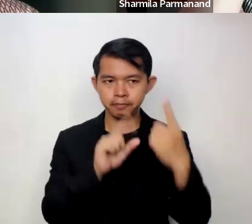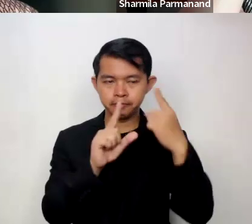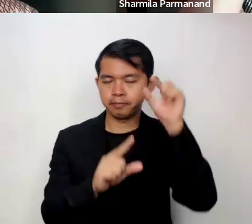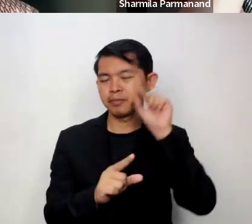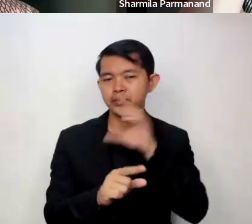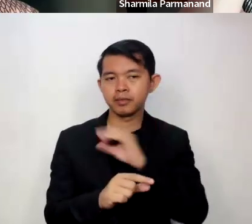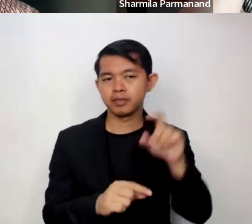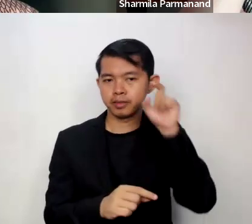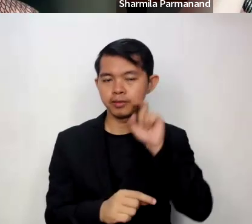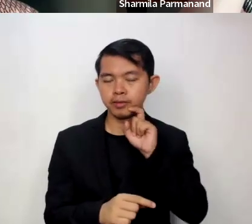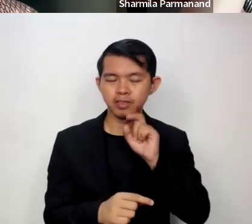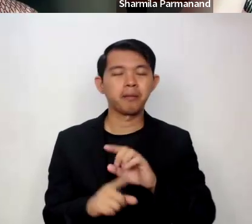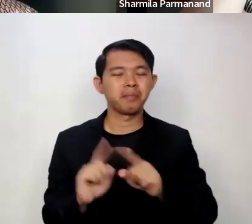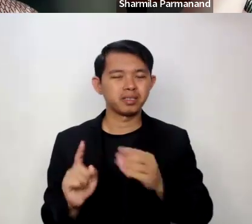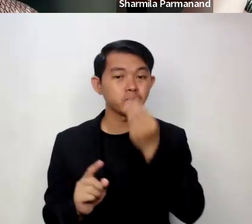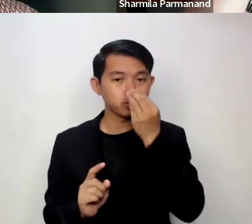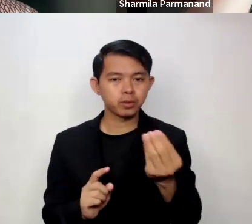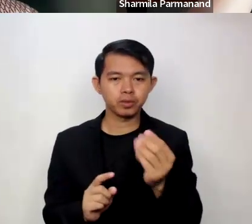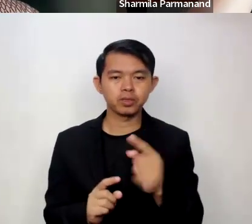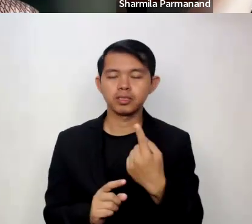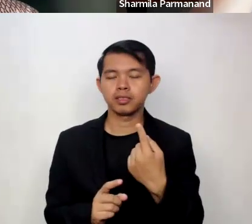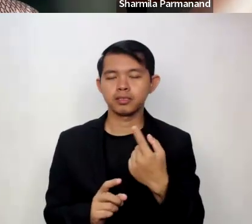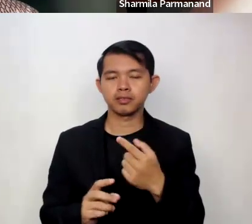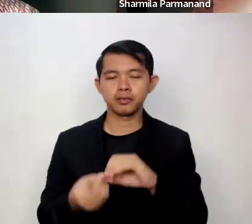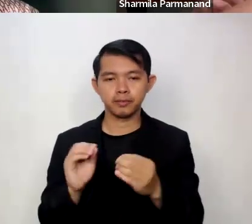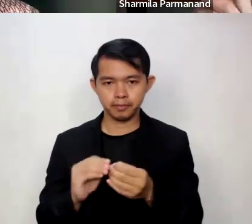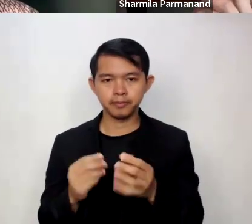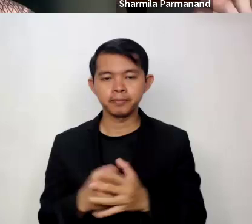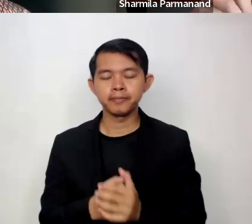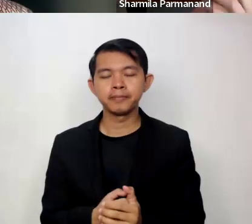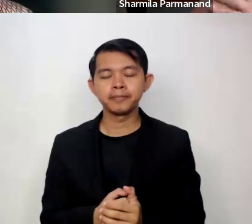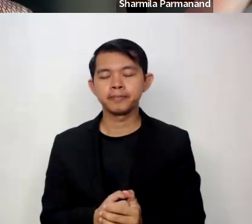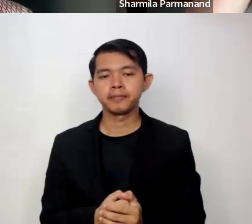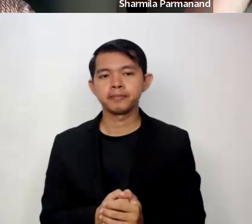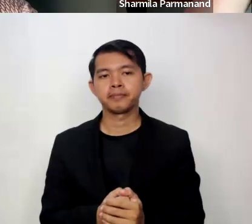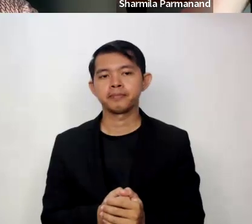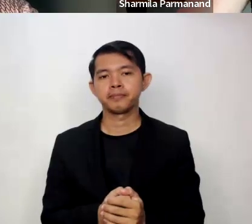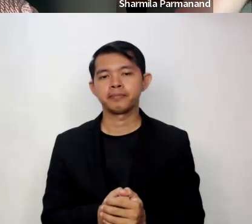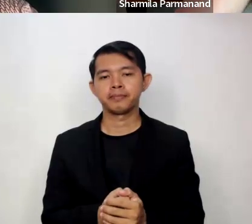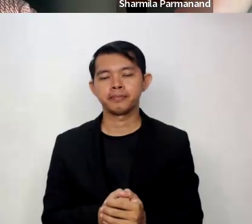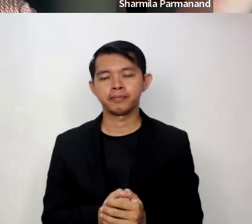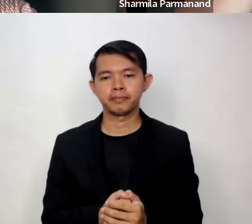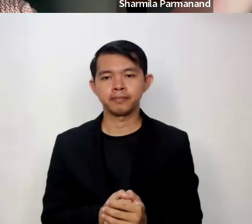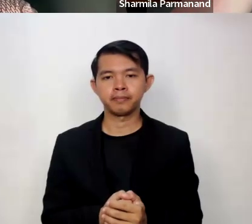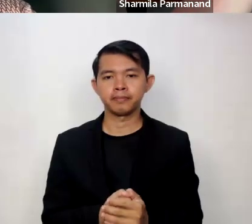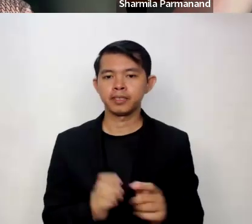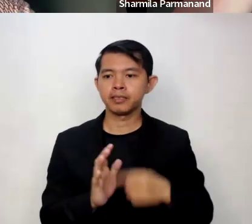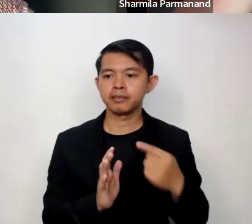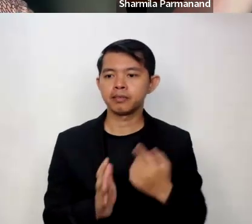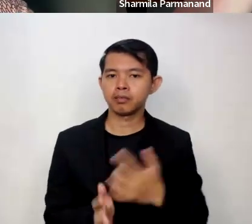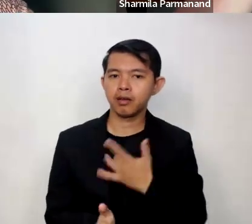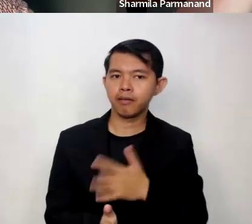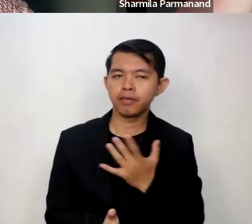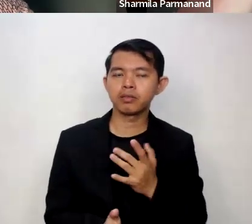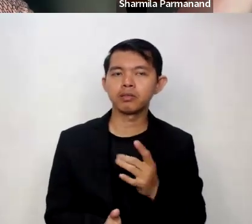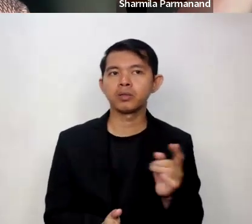So medyo onti sa statistics. So sometimes I feel not othered, but